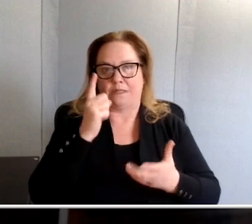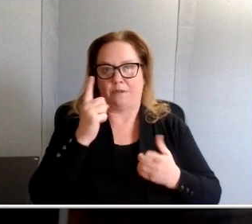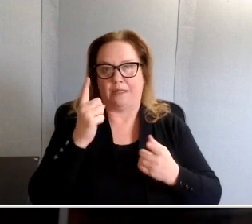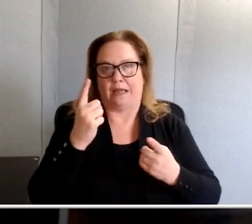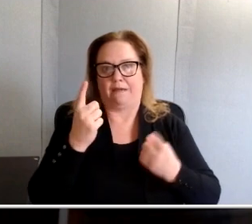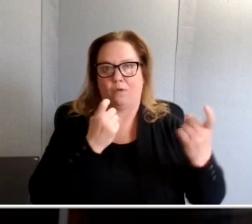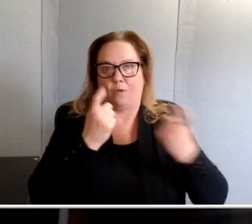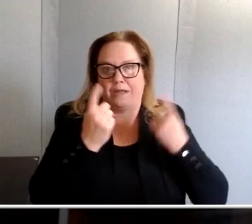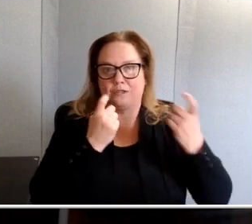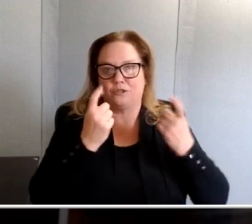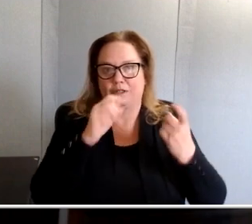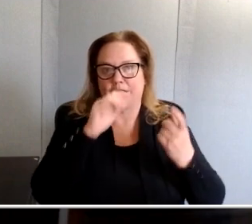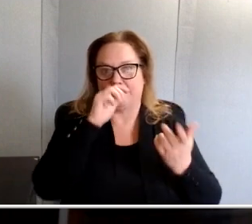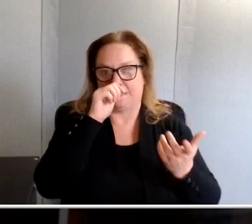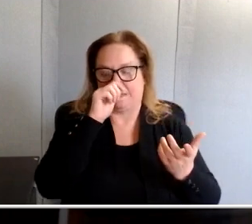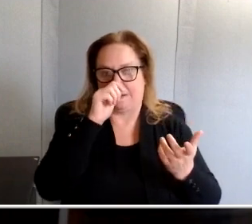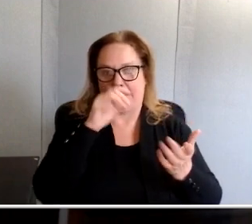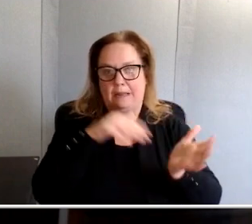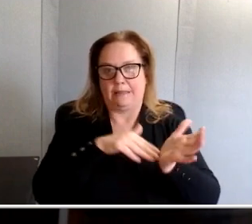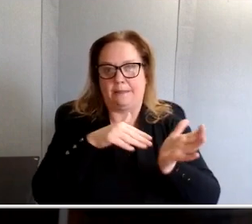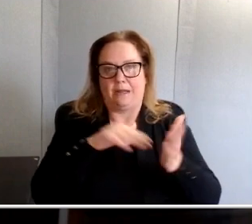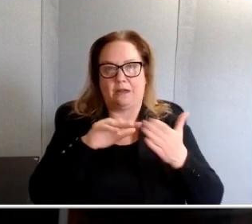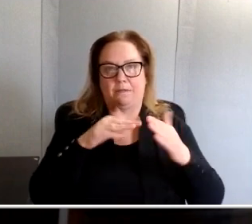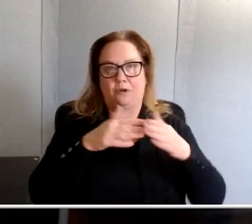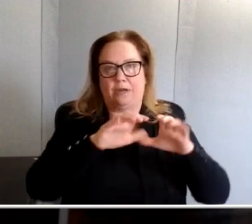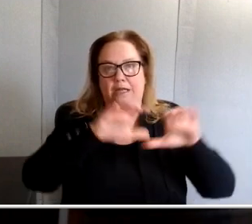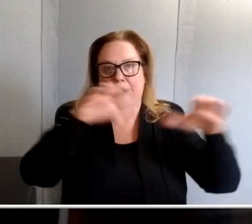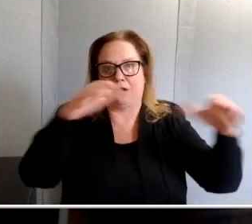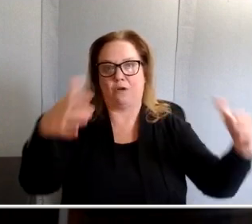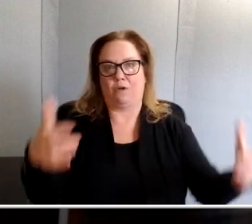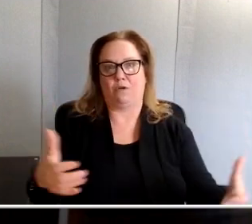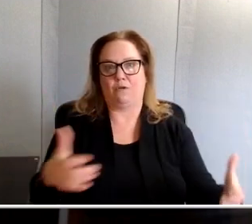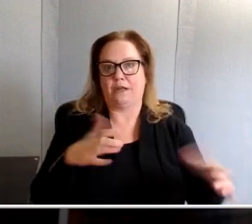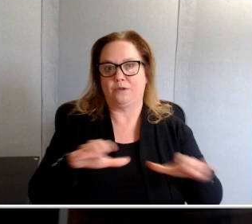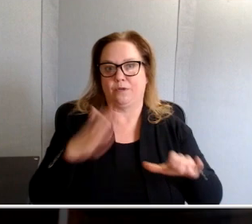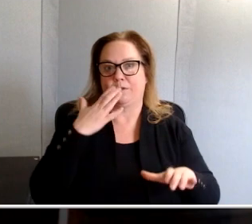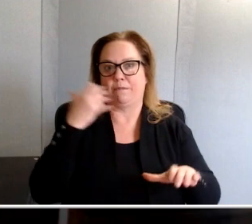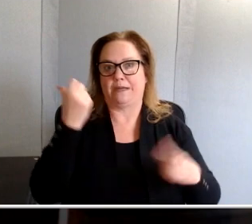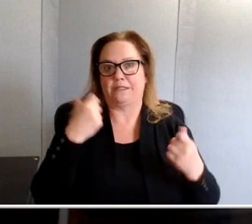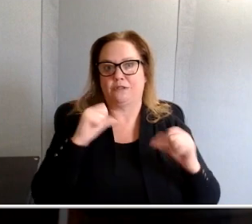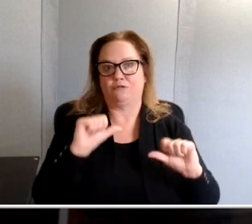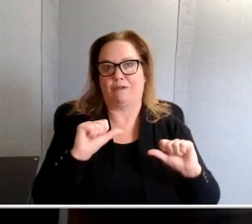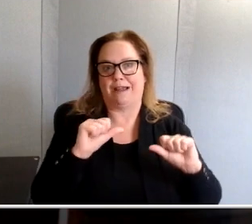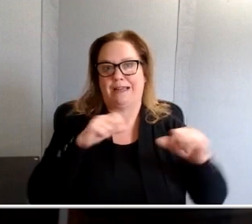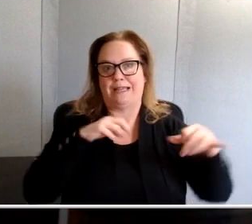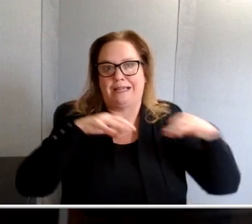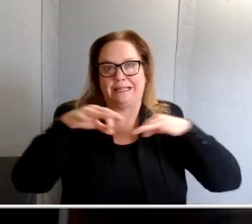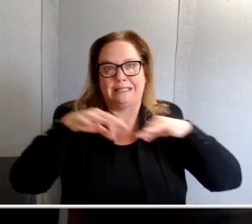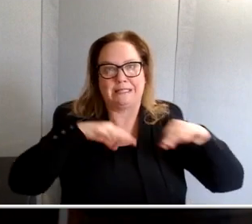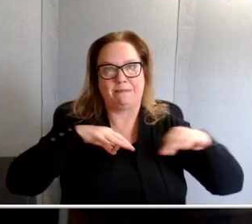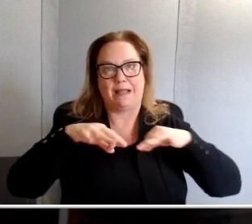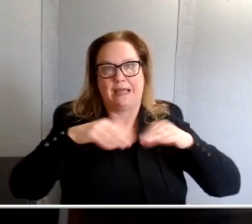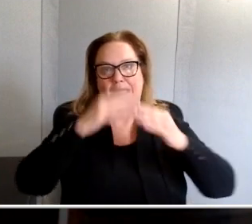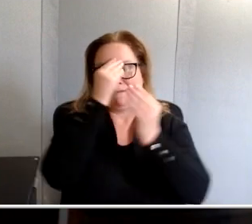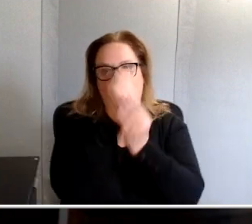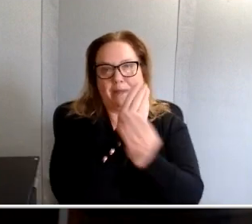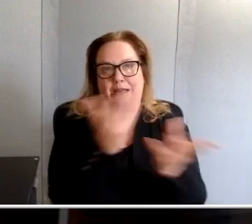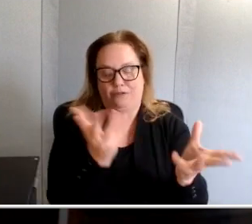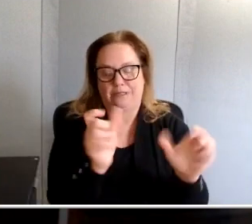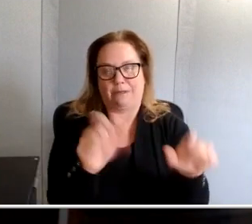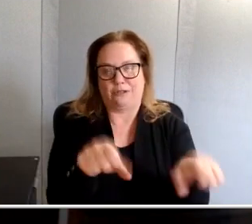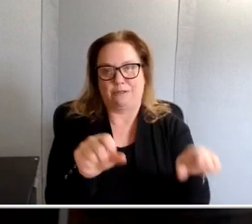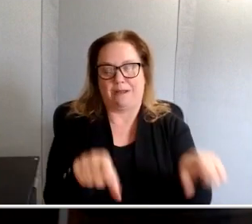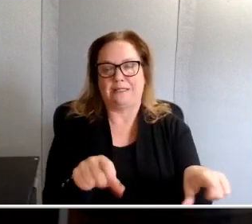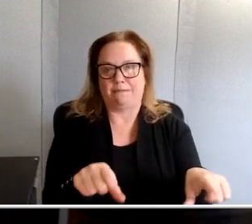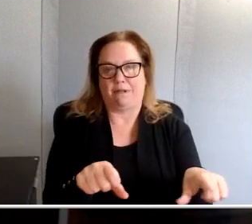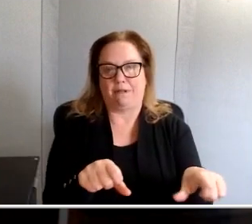questions. The medical community as a whole, they do their very best to try to convey as much information as they can